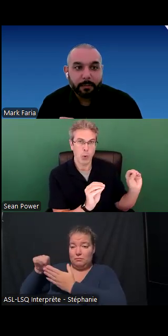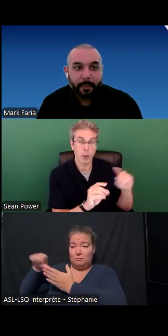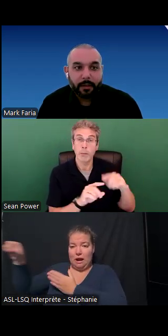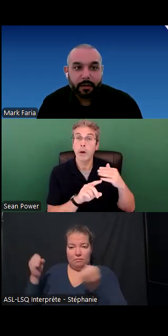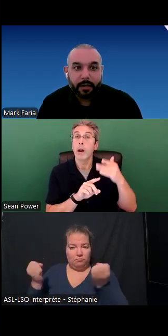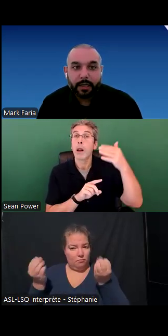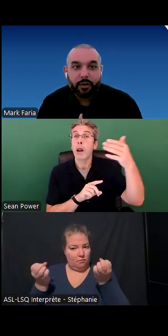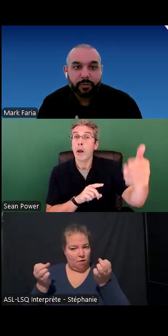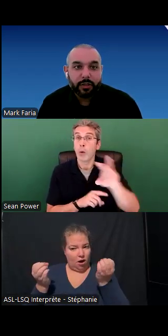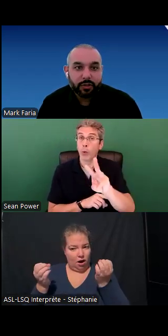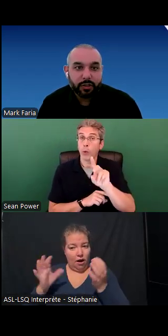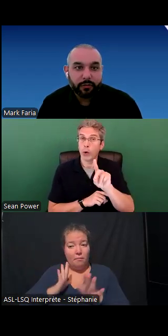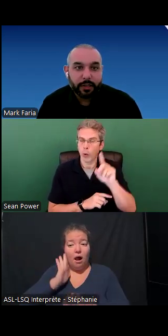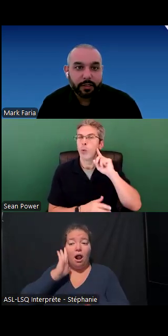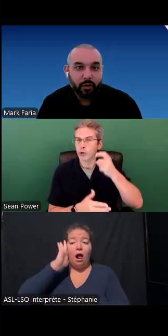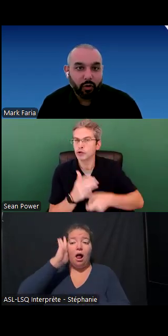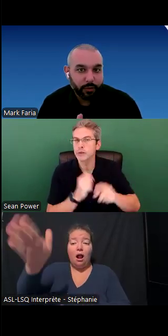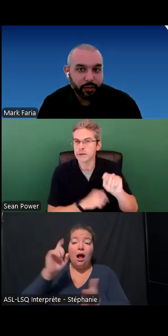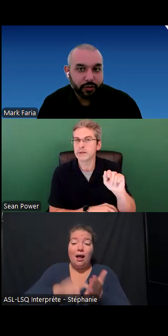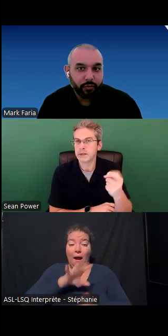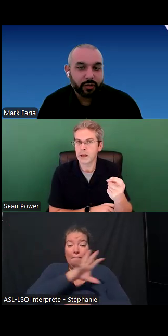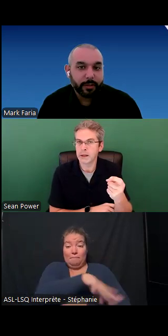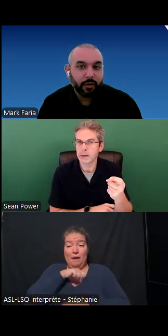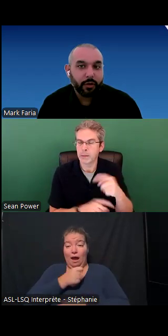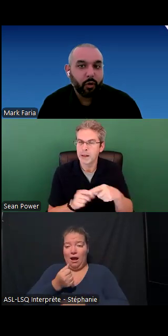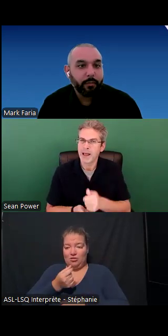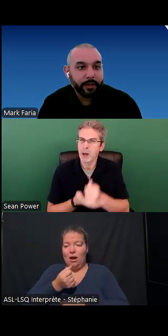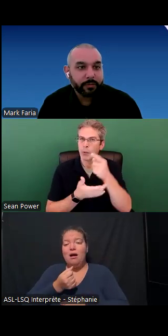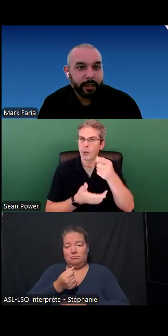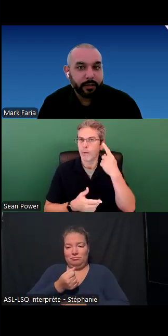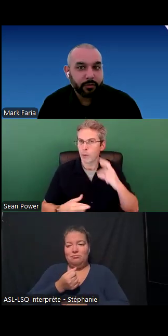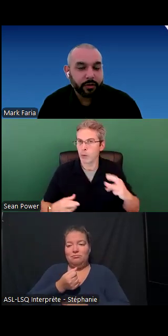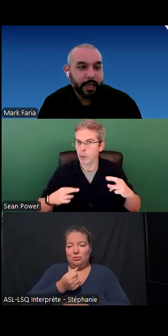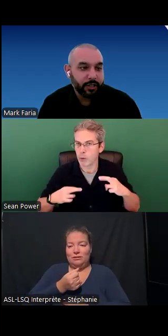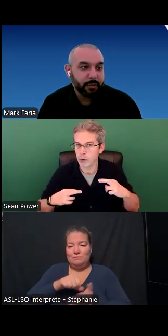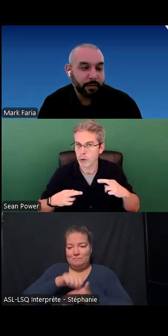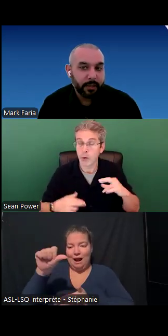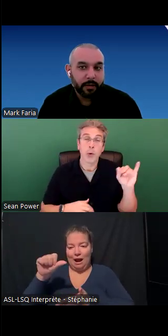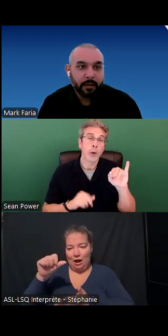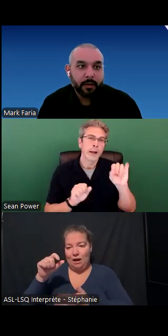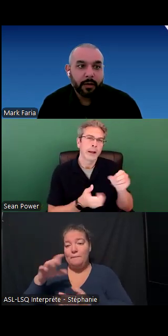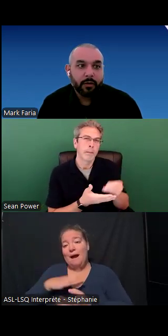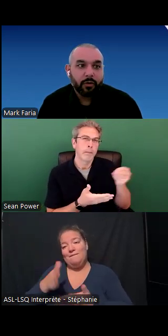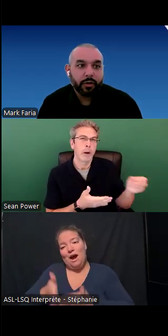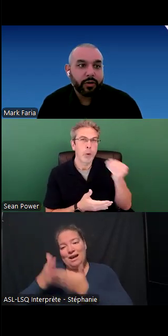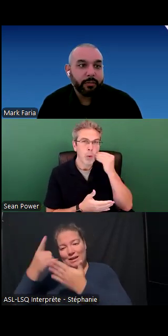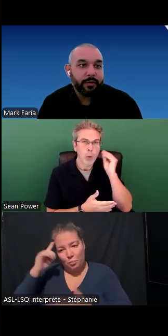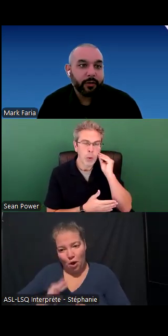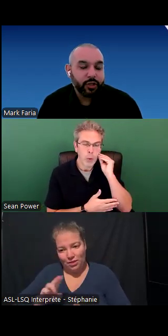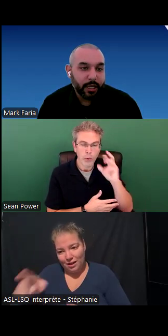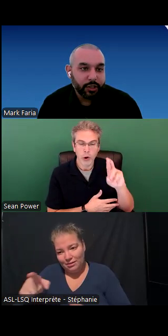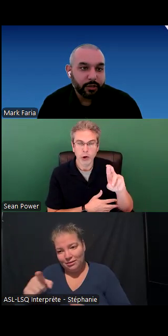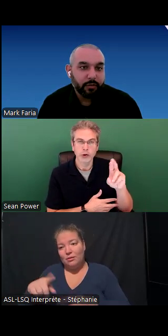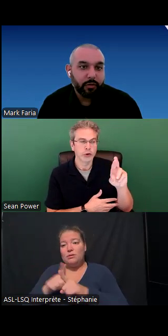retirement. It can also be used to fund a home purchase through something called the Home Buyers Plan or the HBP, or you can pay